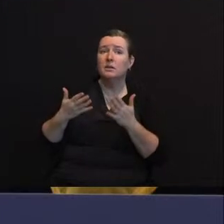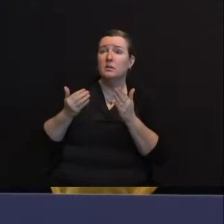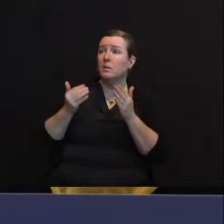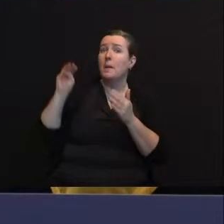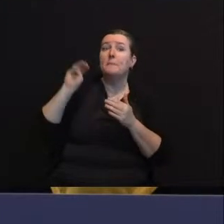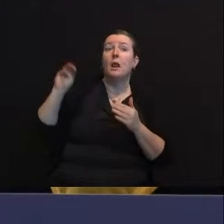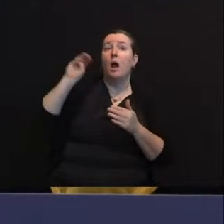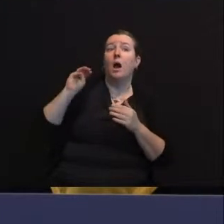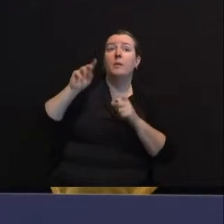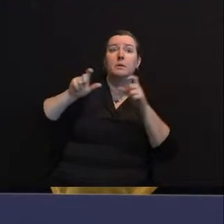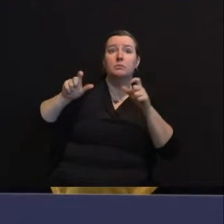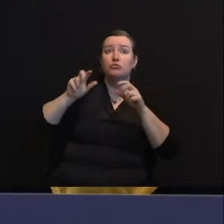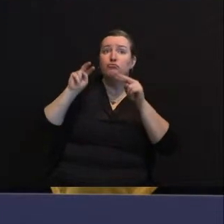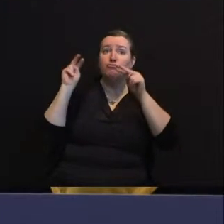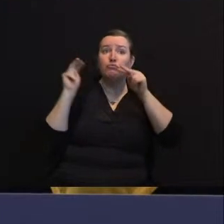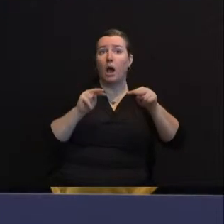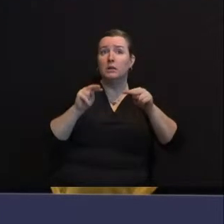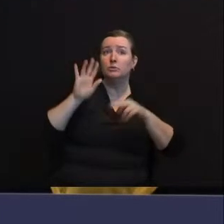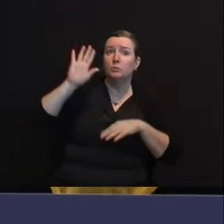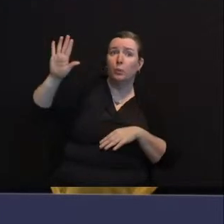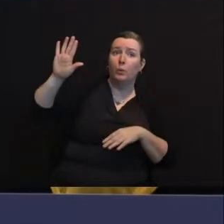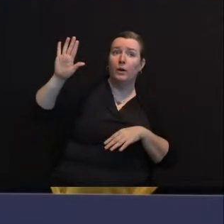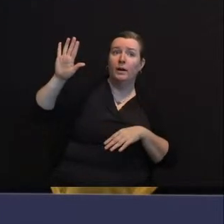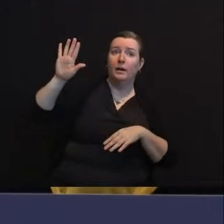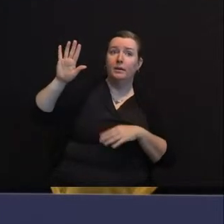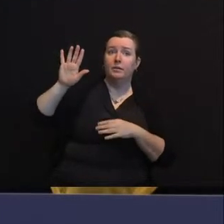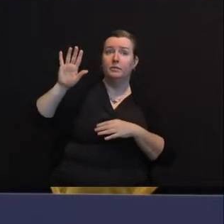Governor Cuomo. Going into it, did